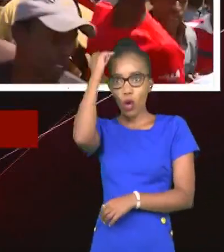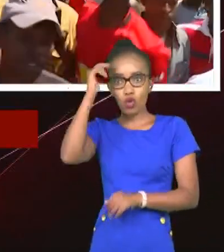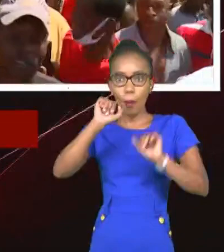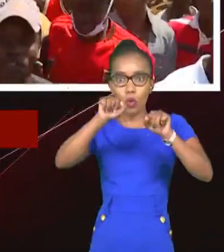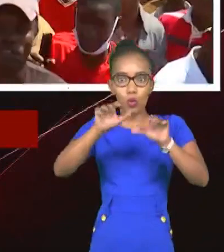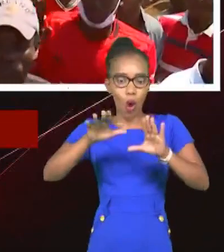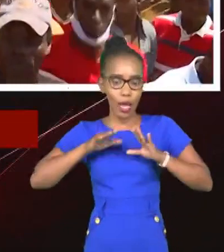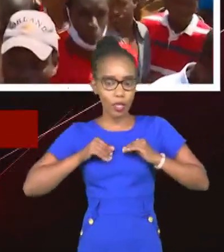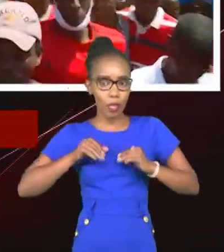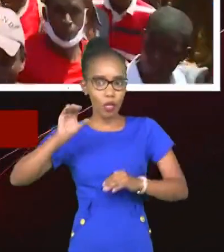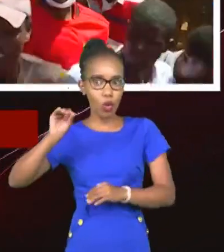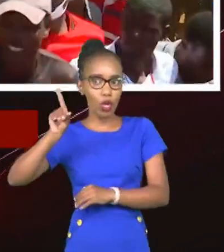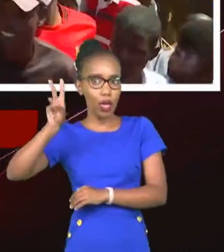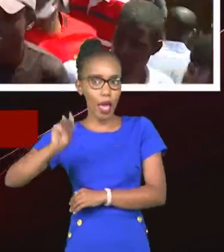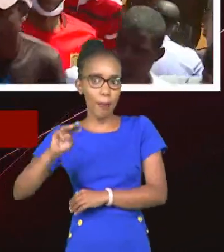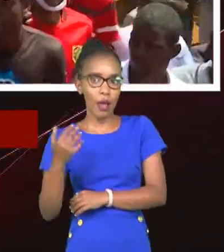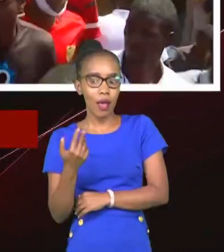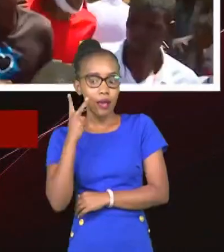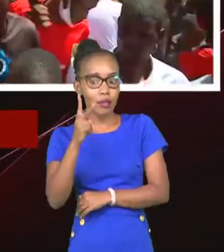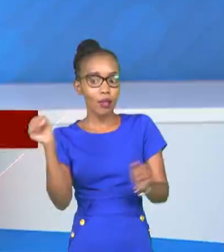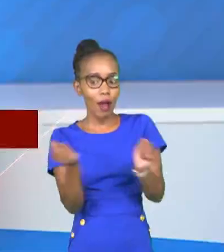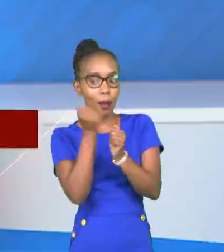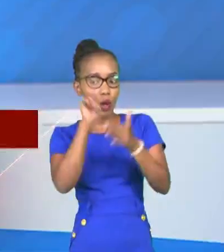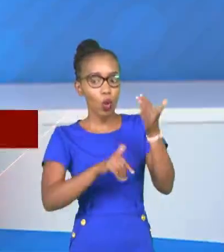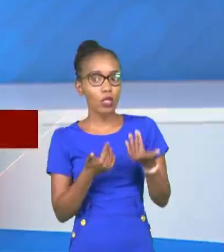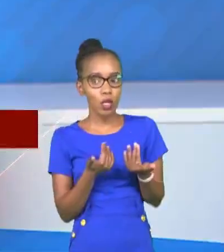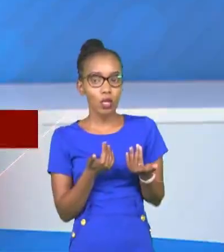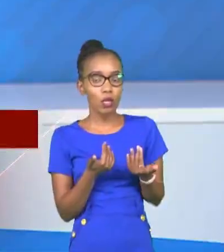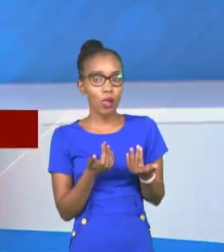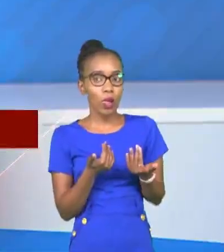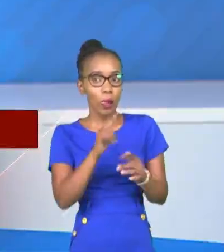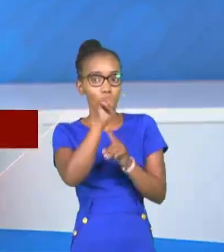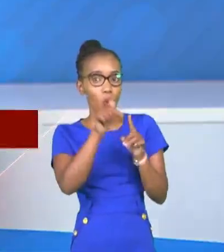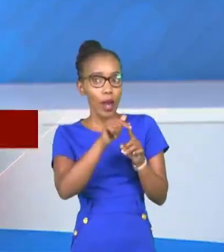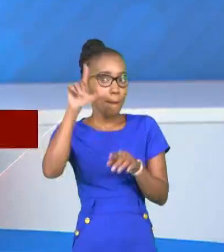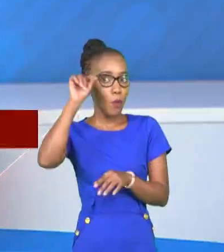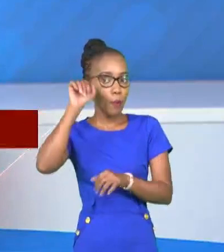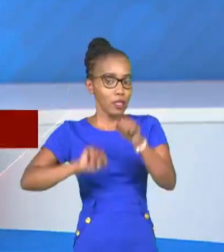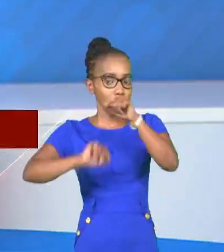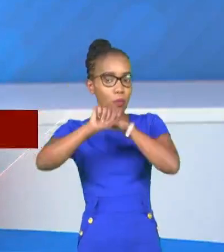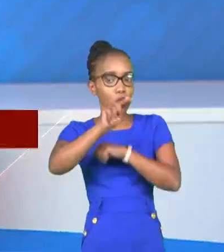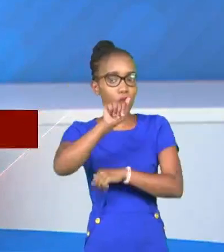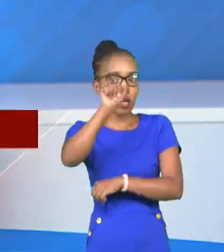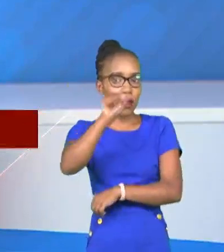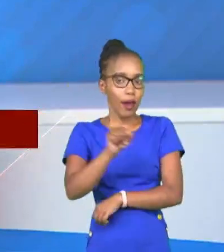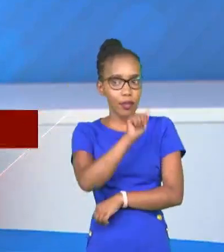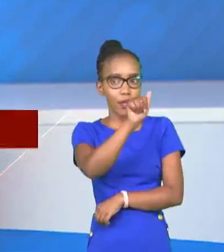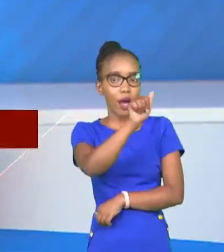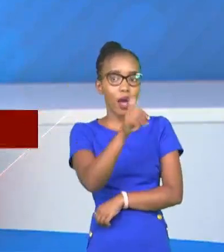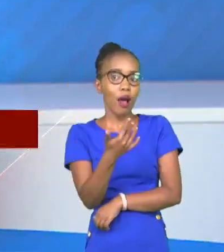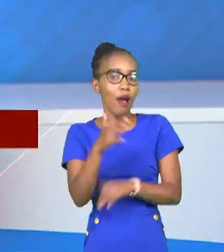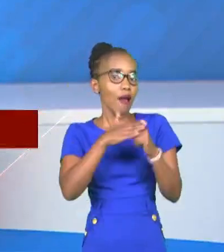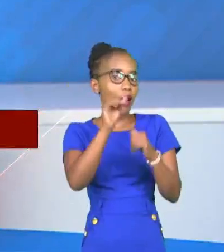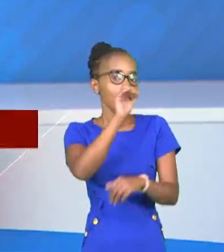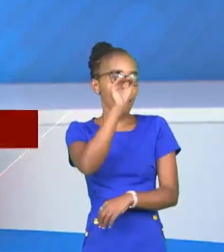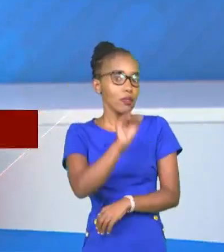accommodated in ODM. See what happened. When the cost supported NASA, almost